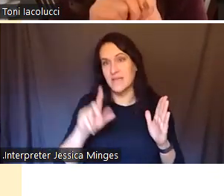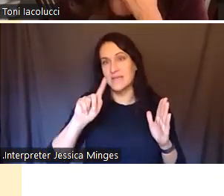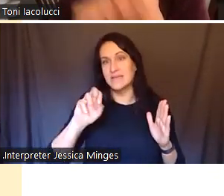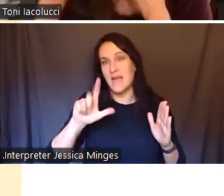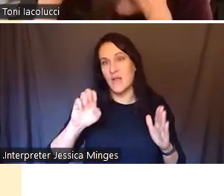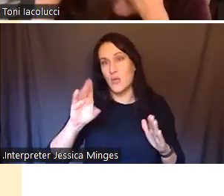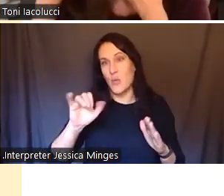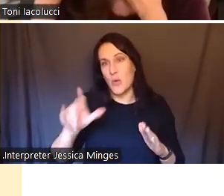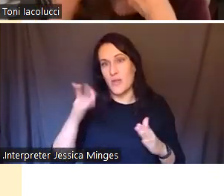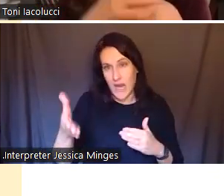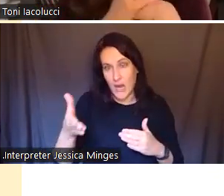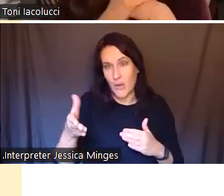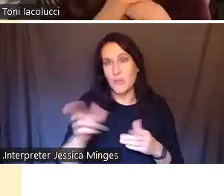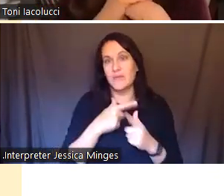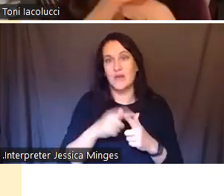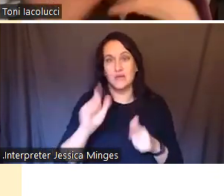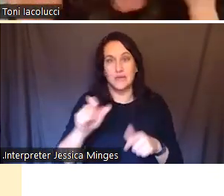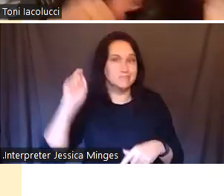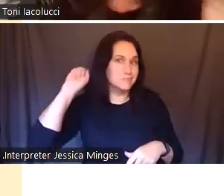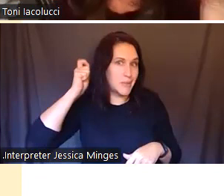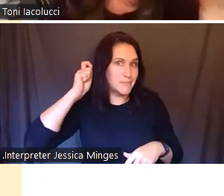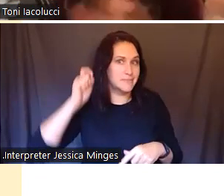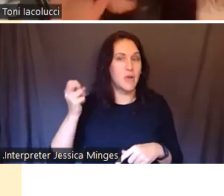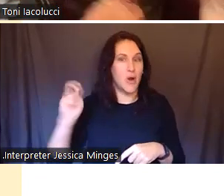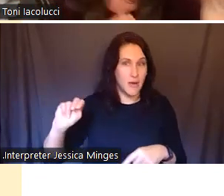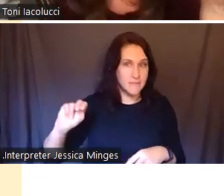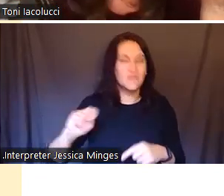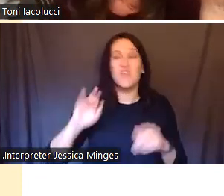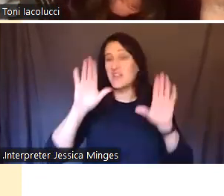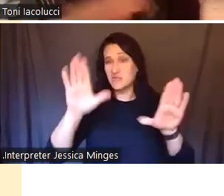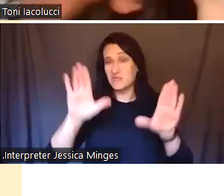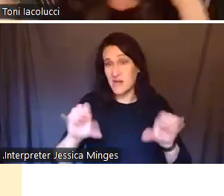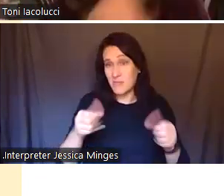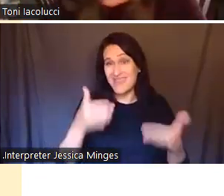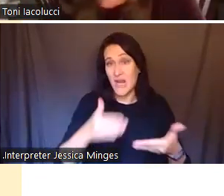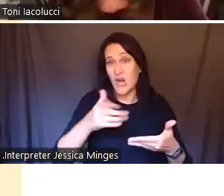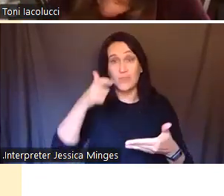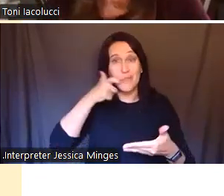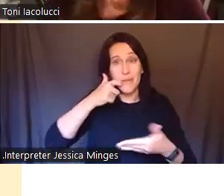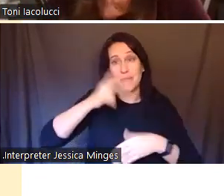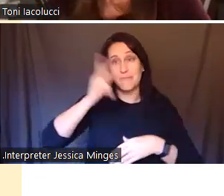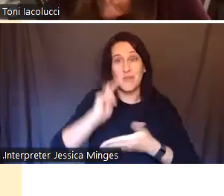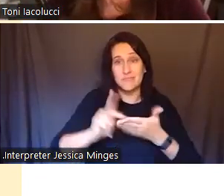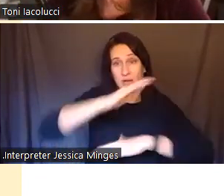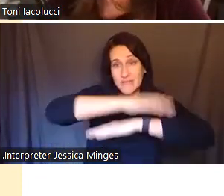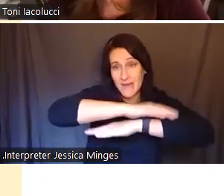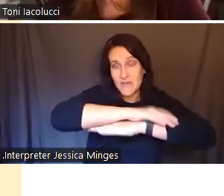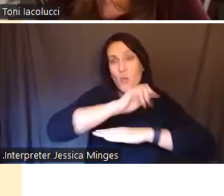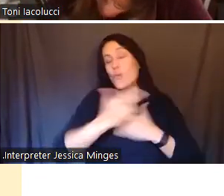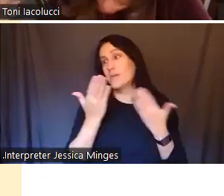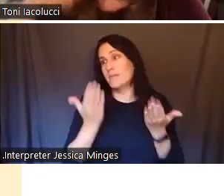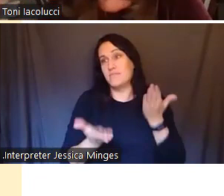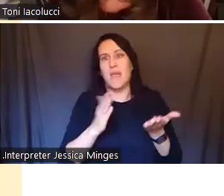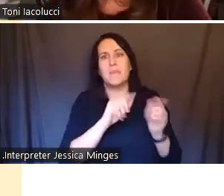you should activate your telecoil. So this is great. It could be at a reception desk, or you can have a couple elsewhere in the